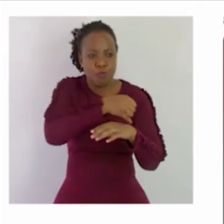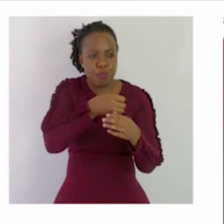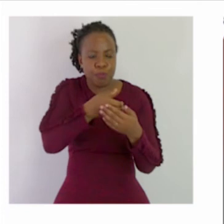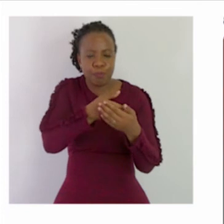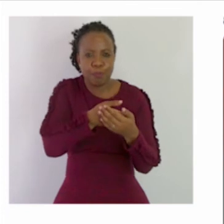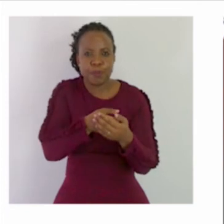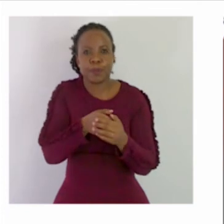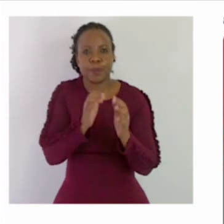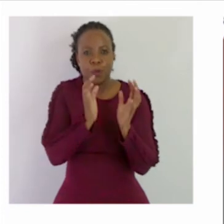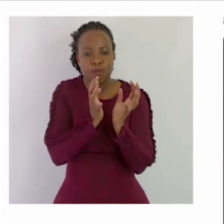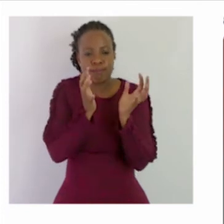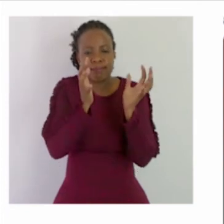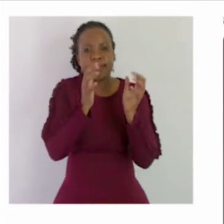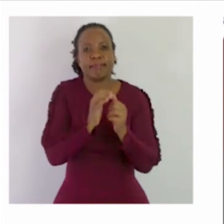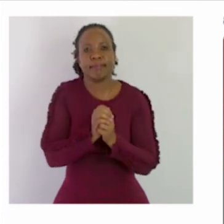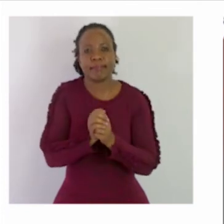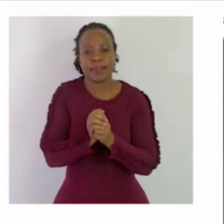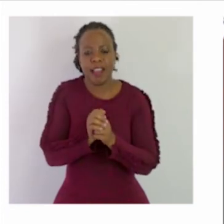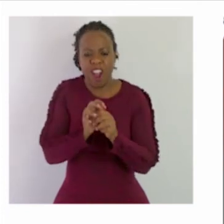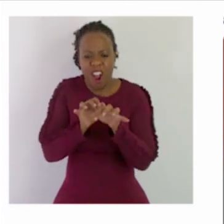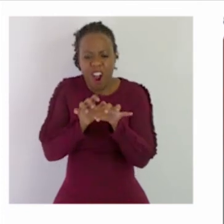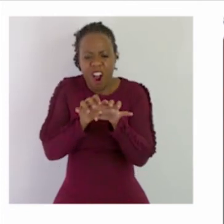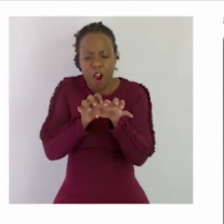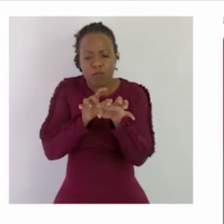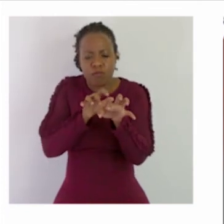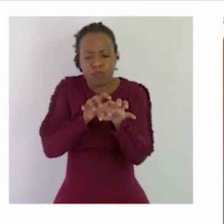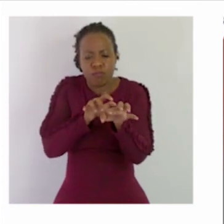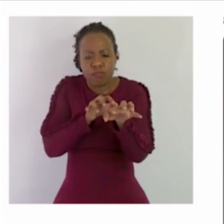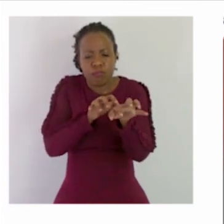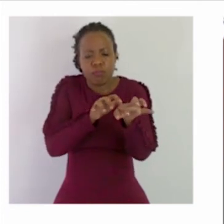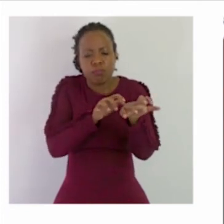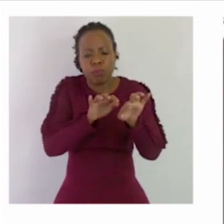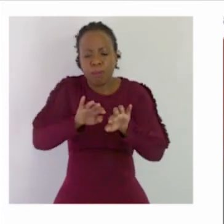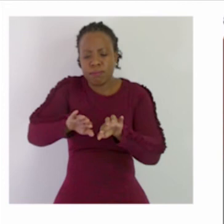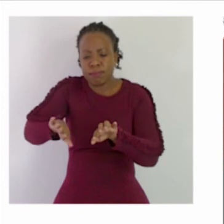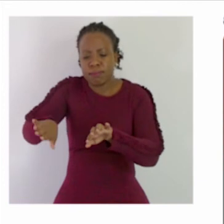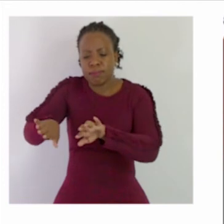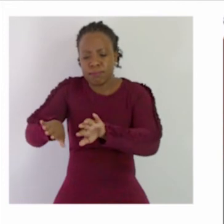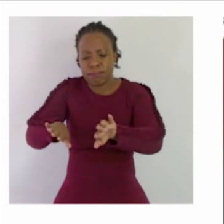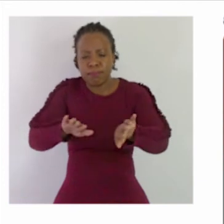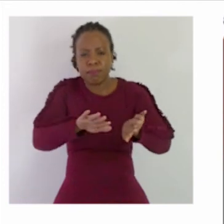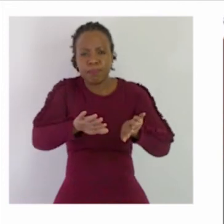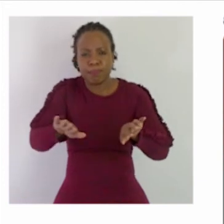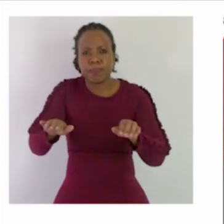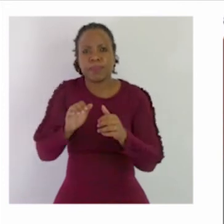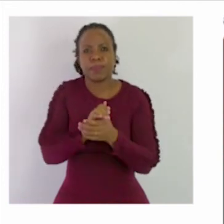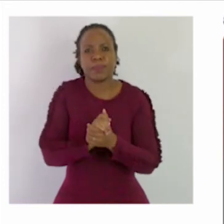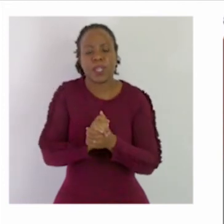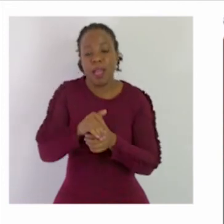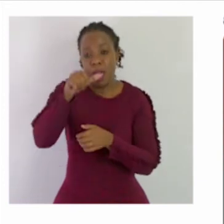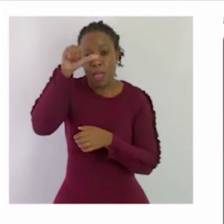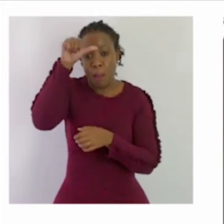A colony of ants scurried away from the danger. A pack of wild